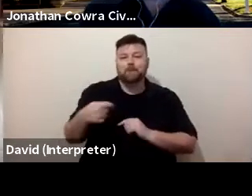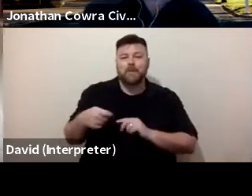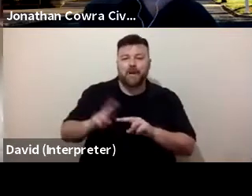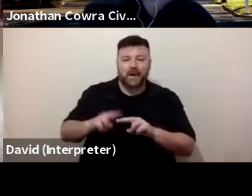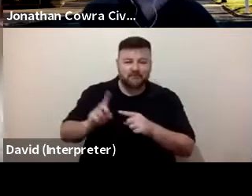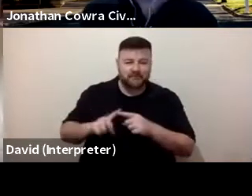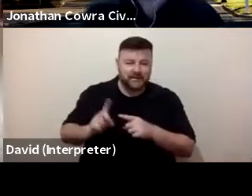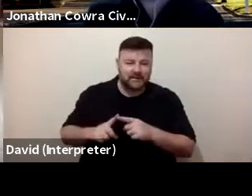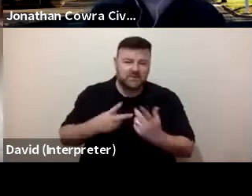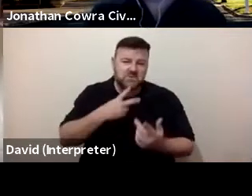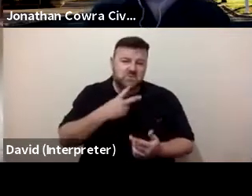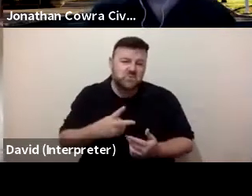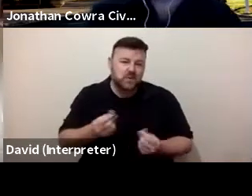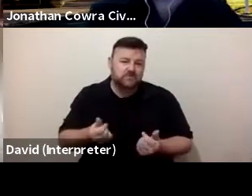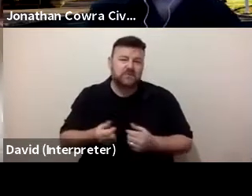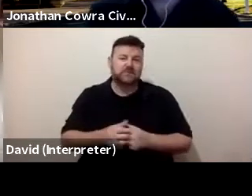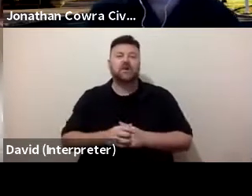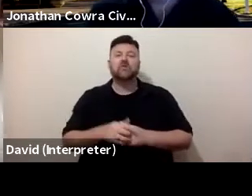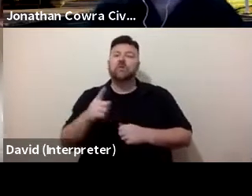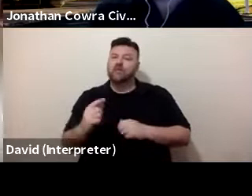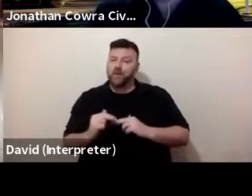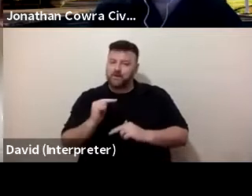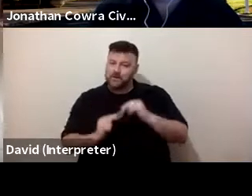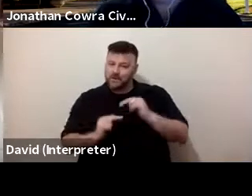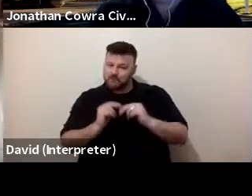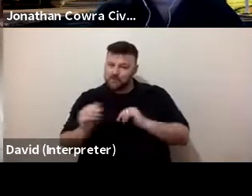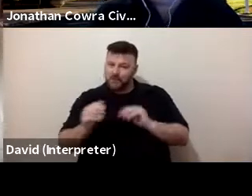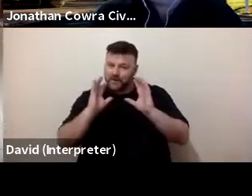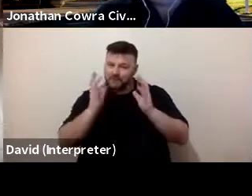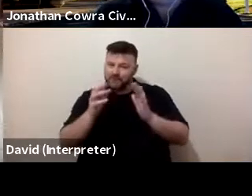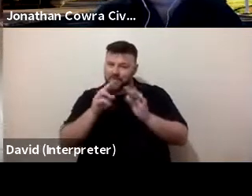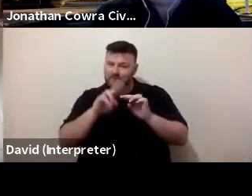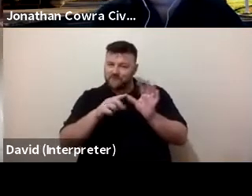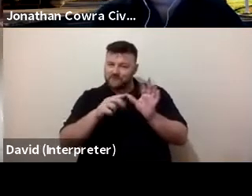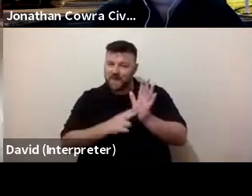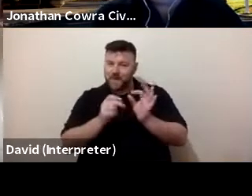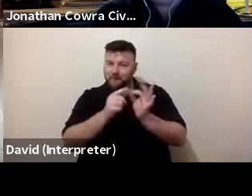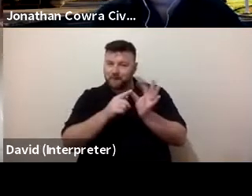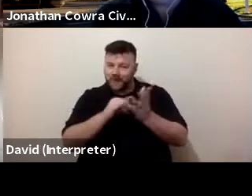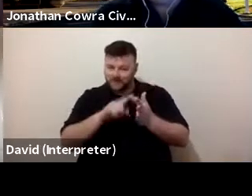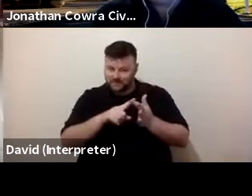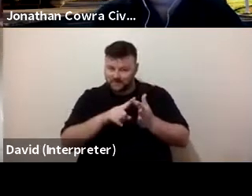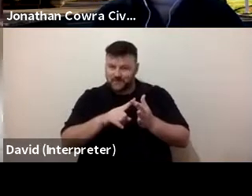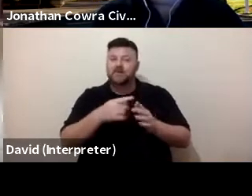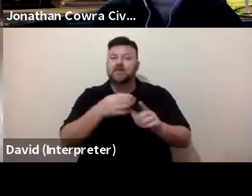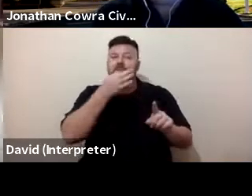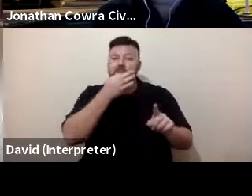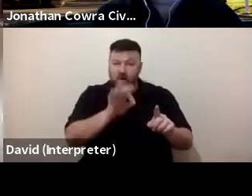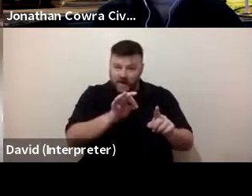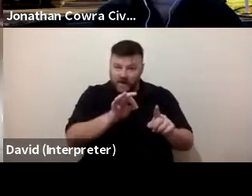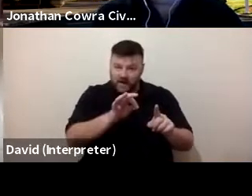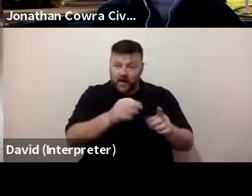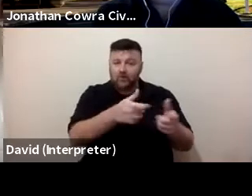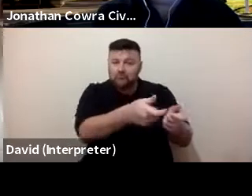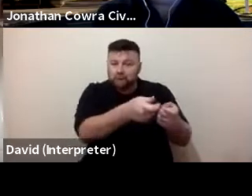that was about was like a building a fan base and a community base through the free stuff, and then moving to a monetized content for